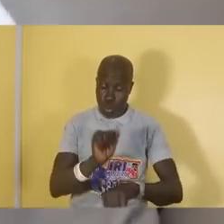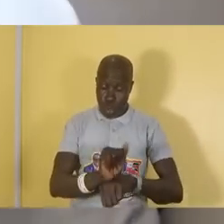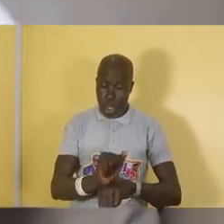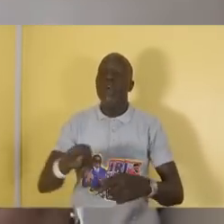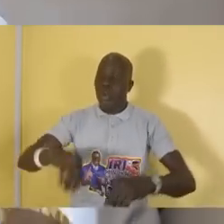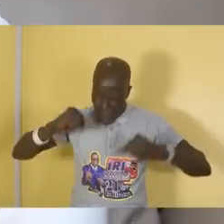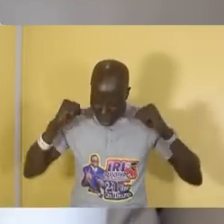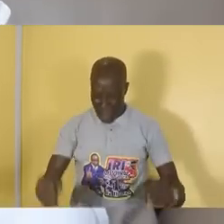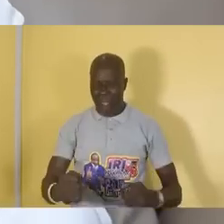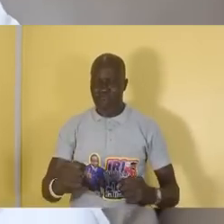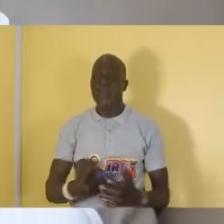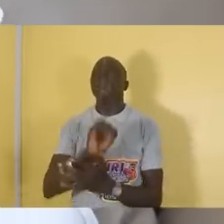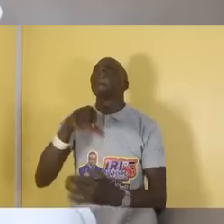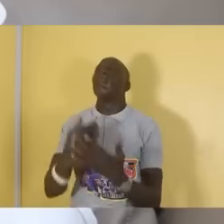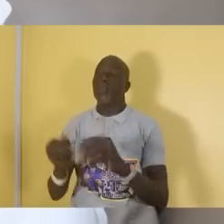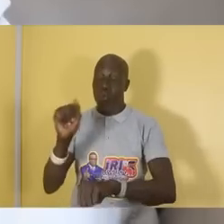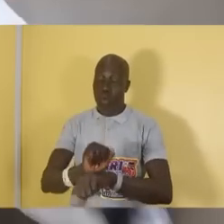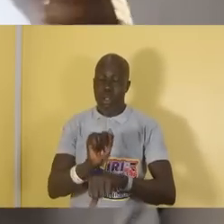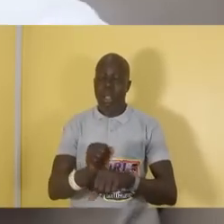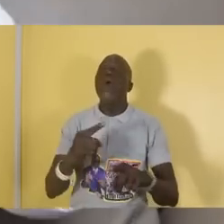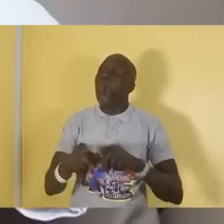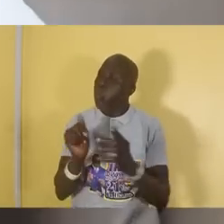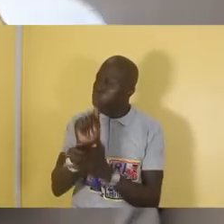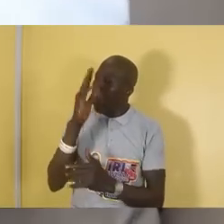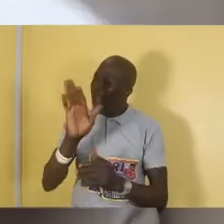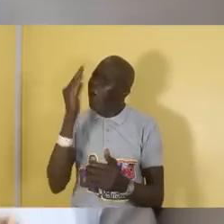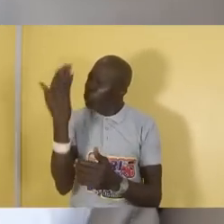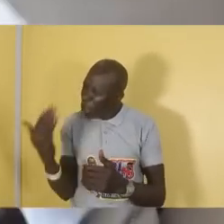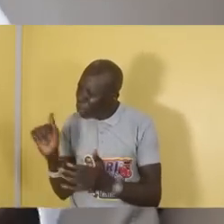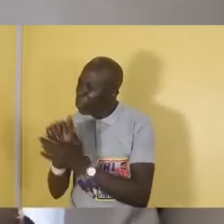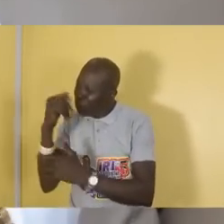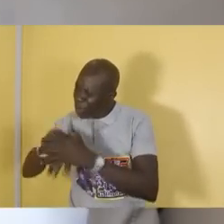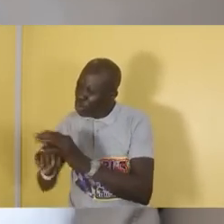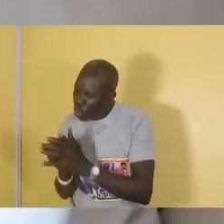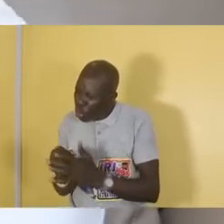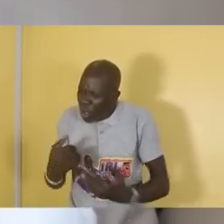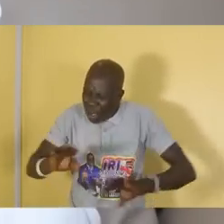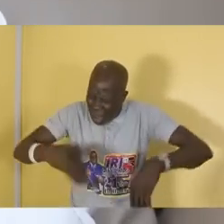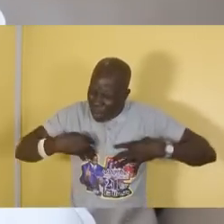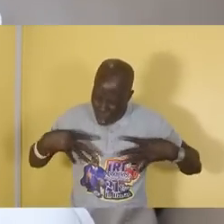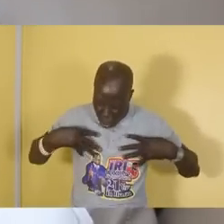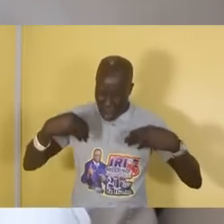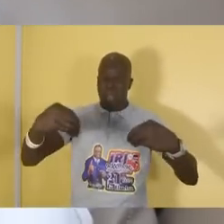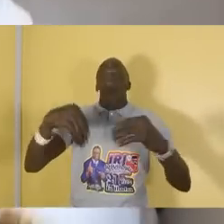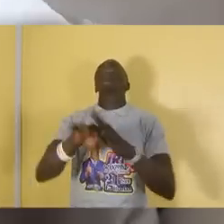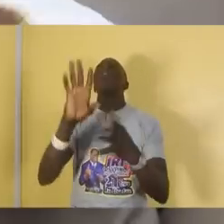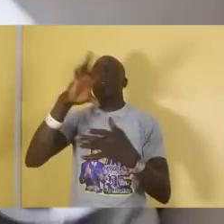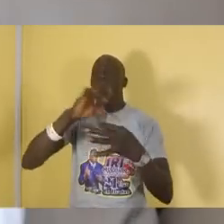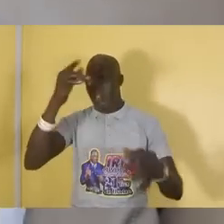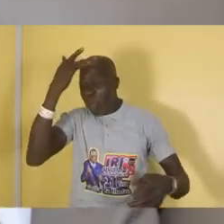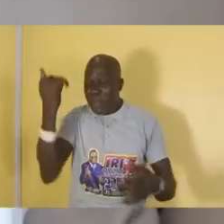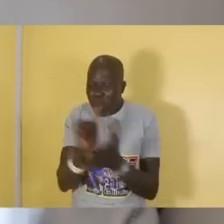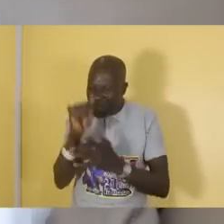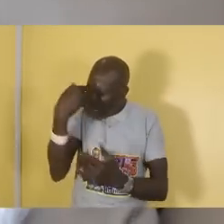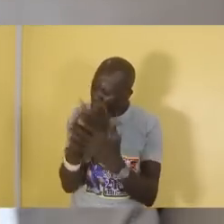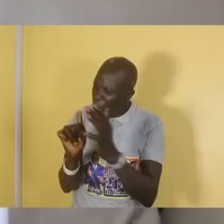work. Only me, agbara, this is it. You can have power to work. But only kakoto ma energize your spirit here. But you have something that will energize your spirit. Because in your